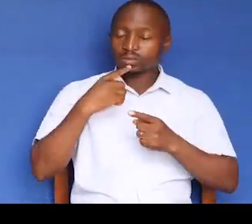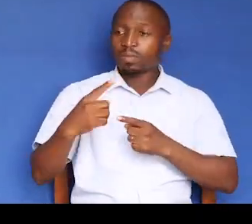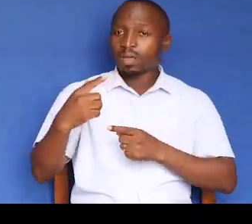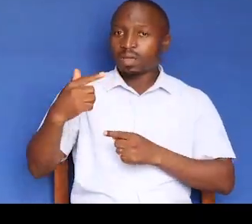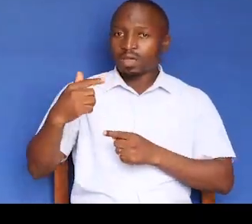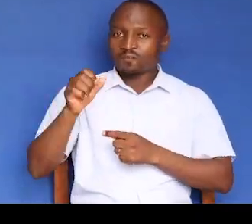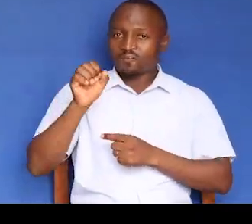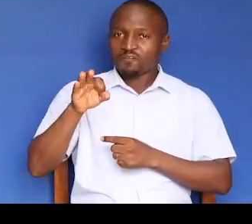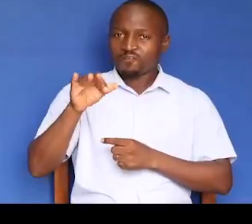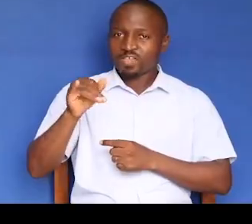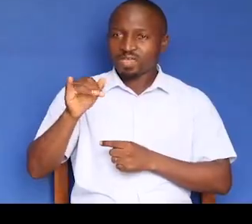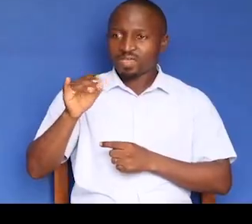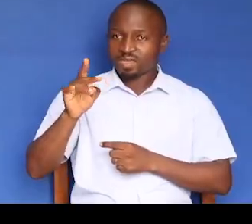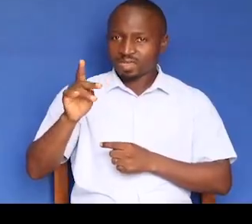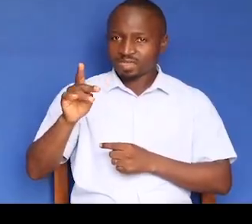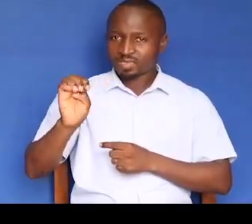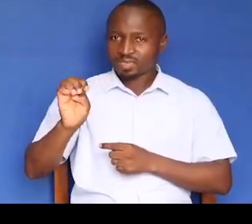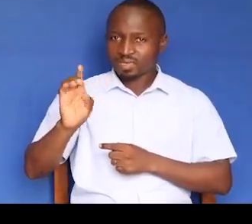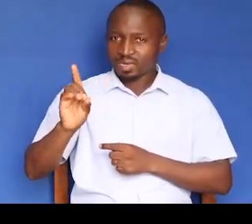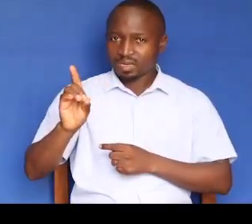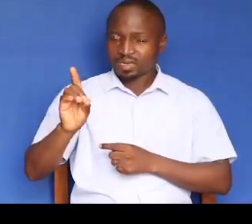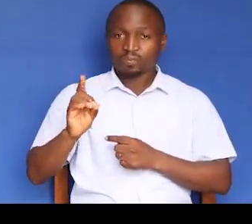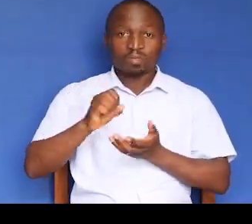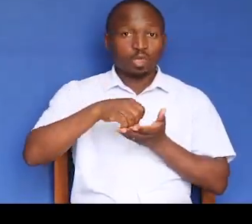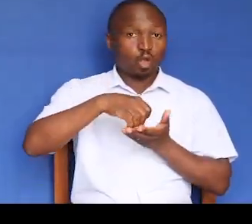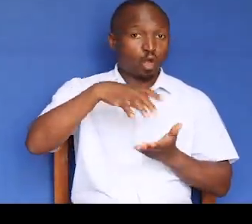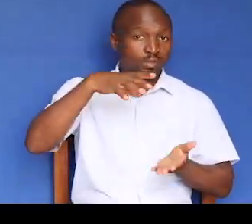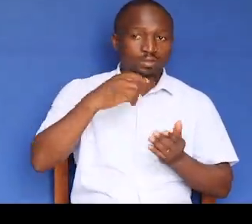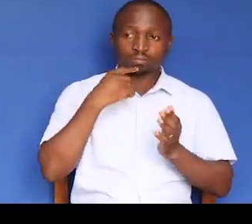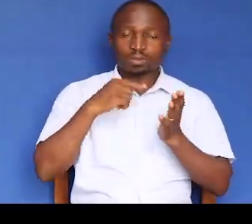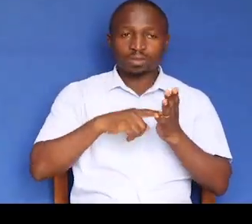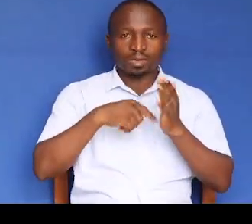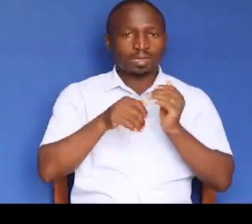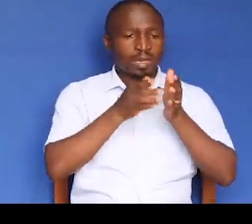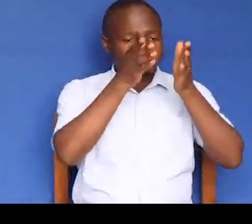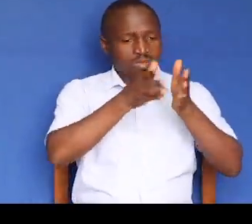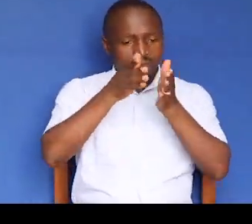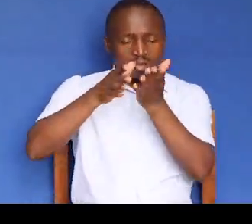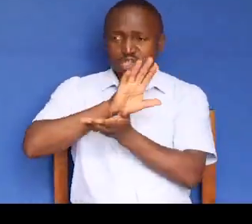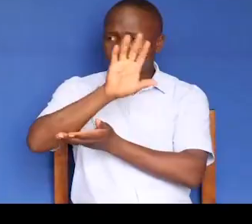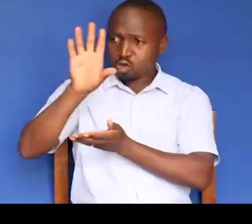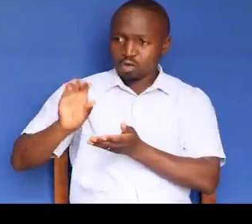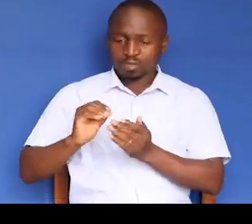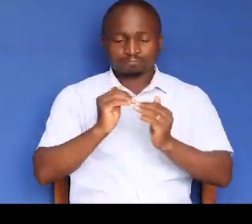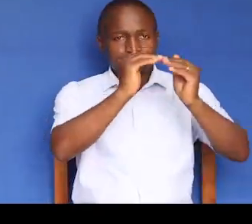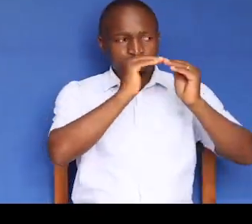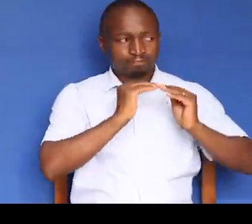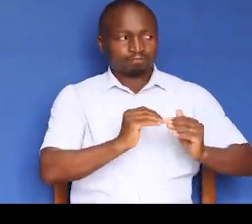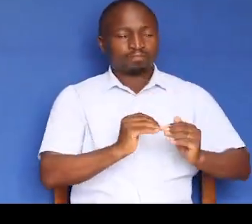fixed cost at all levels. And we are asked to find extra